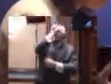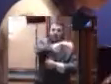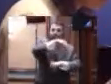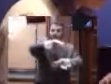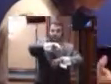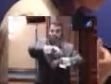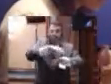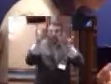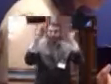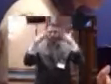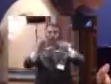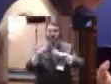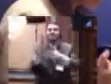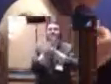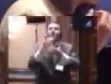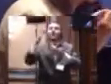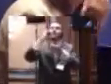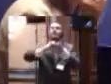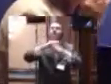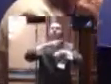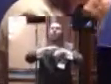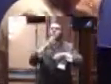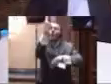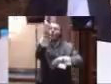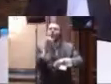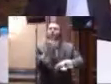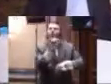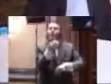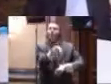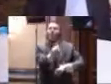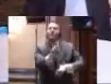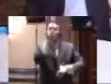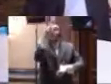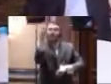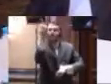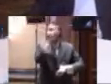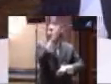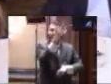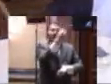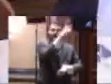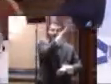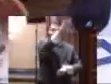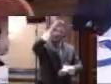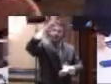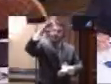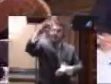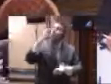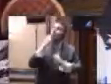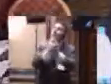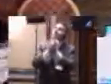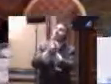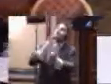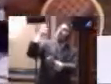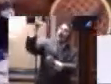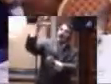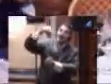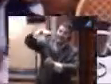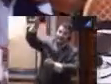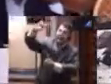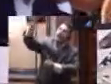was followed by a second step as that determined who exactly would be at the negotiating